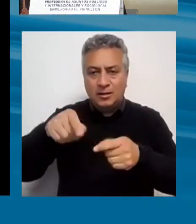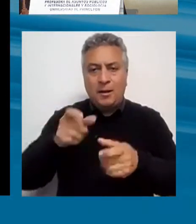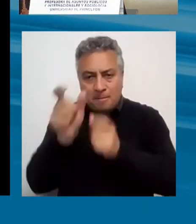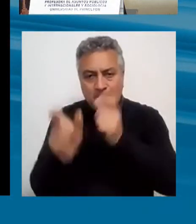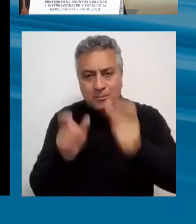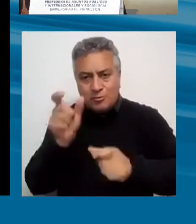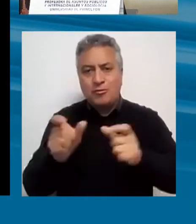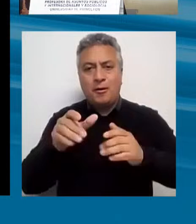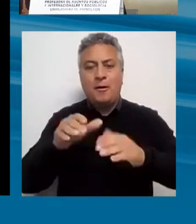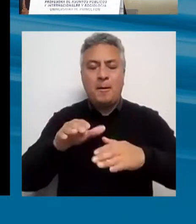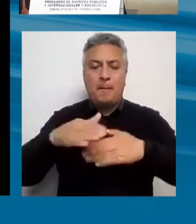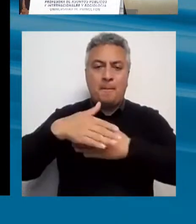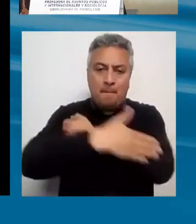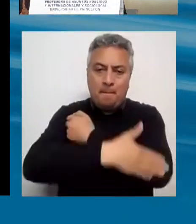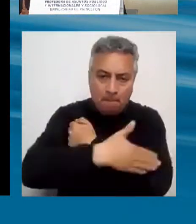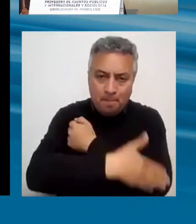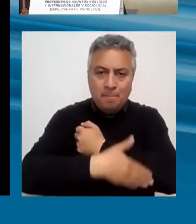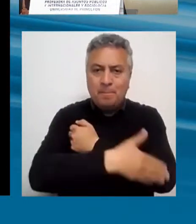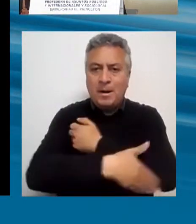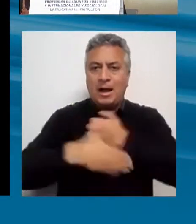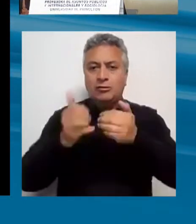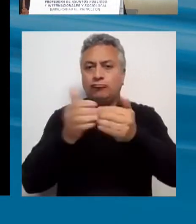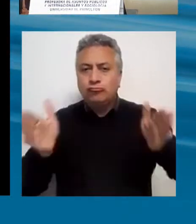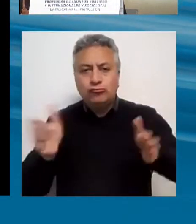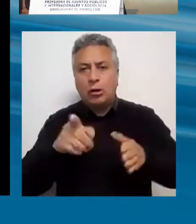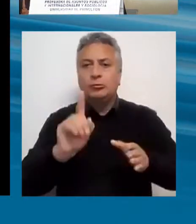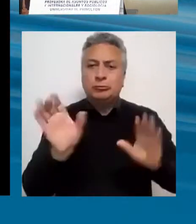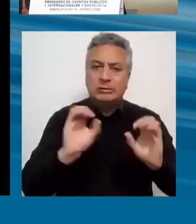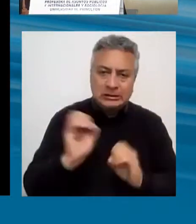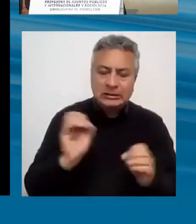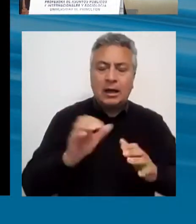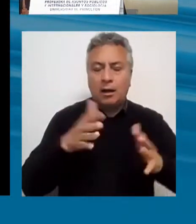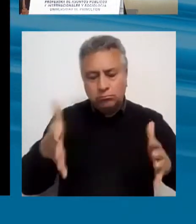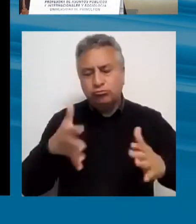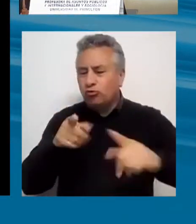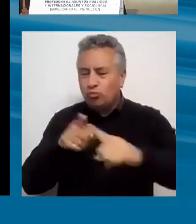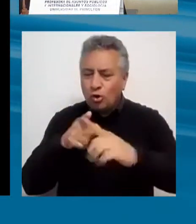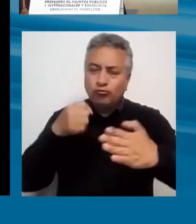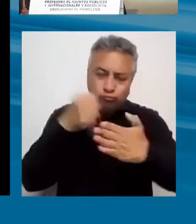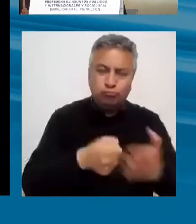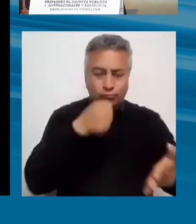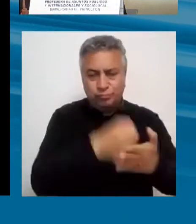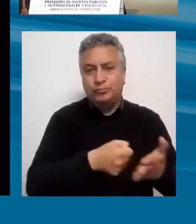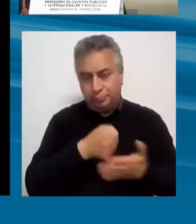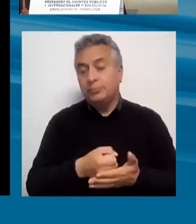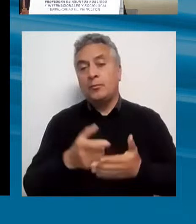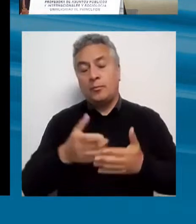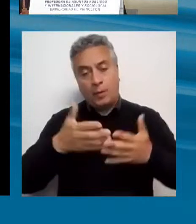the situation that could be a